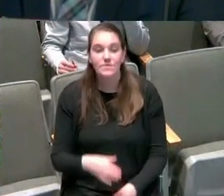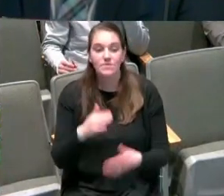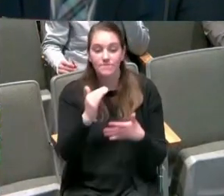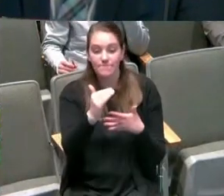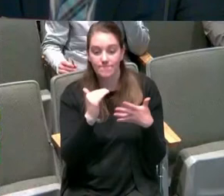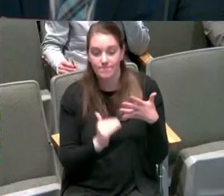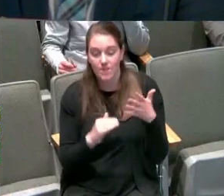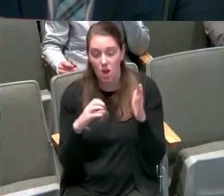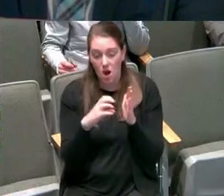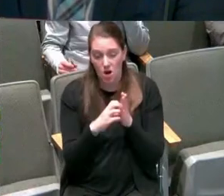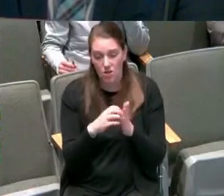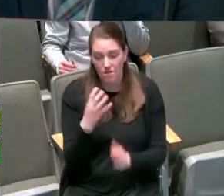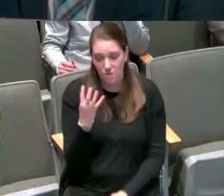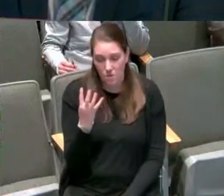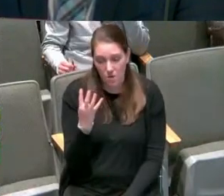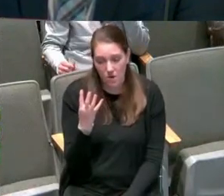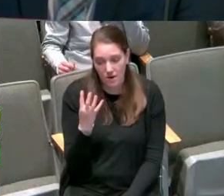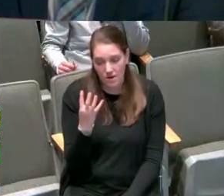four